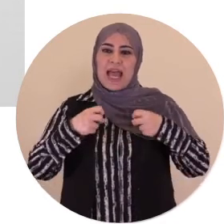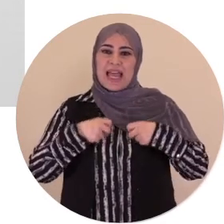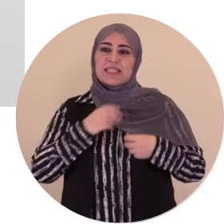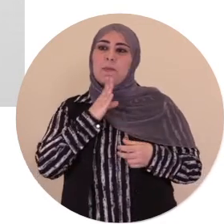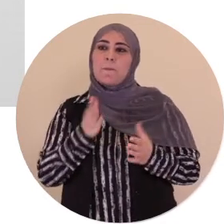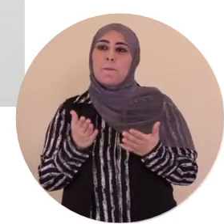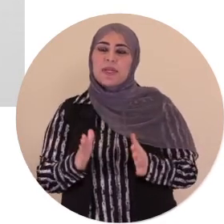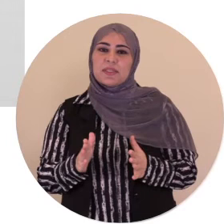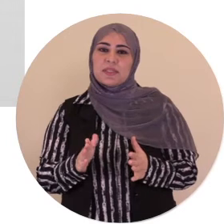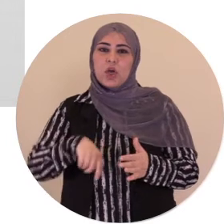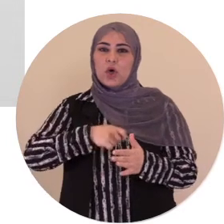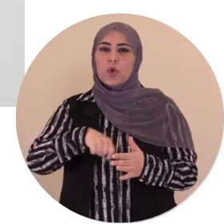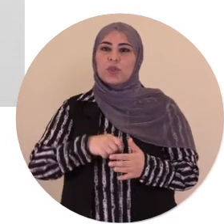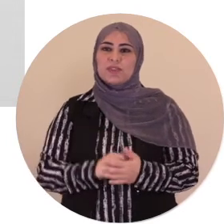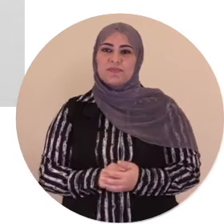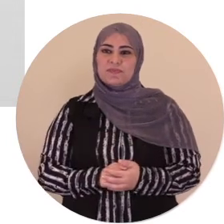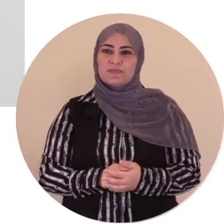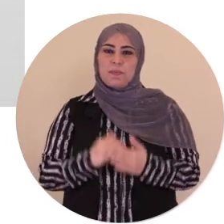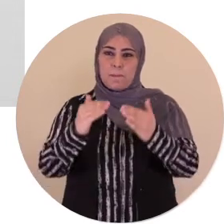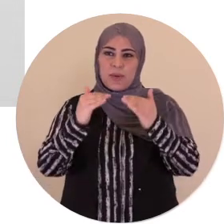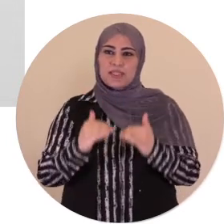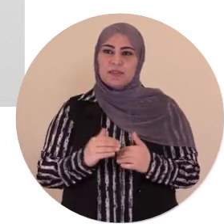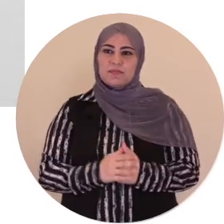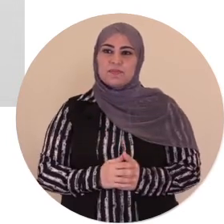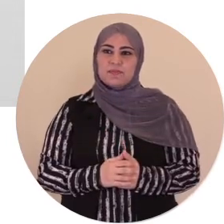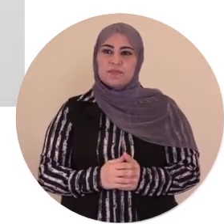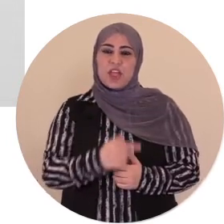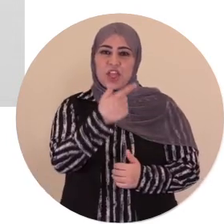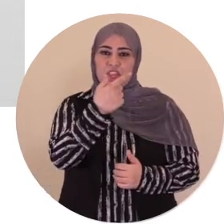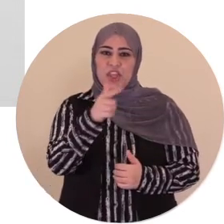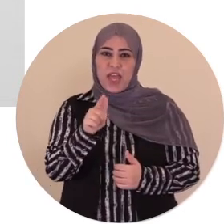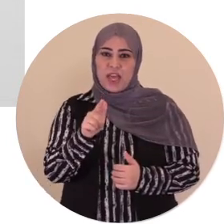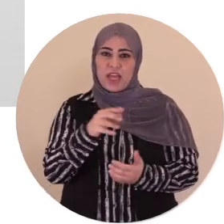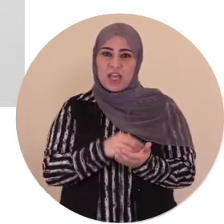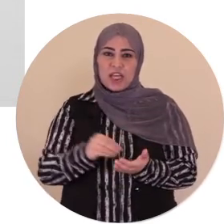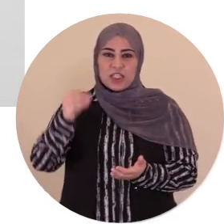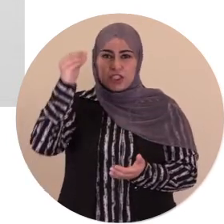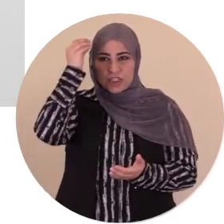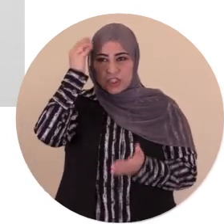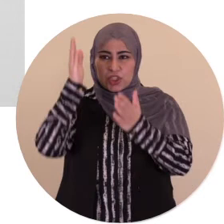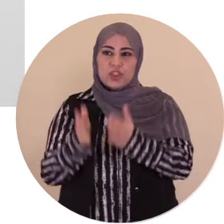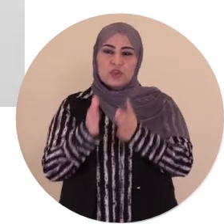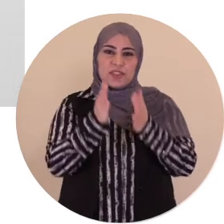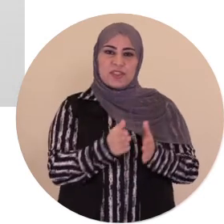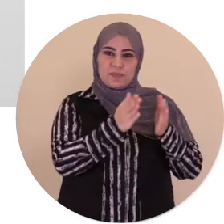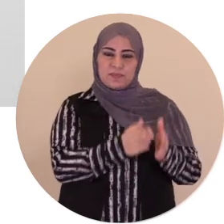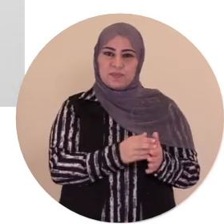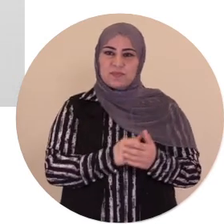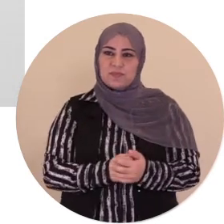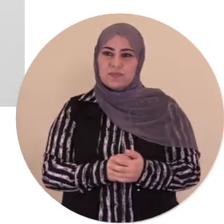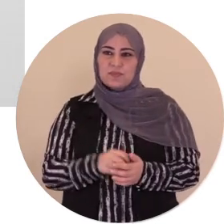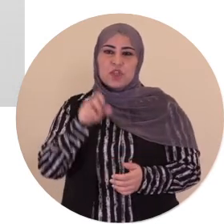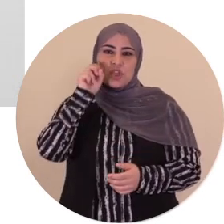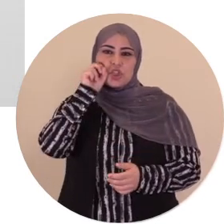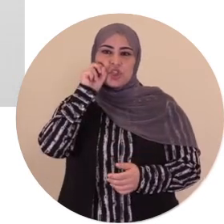cooked. And now another example. The students should have submitted their project.